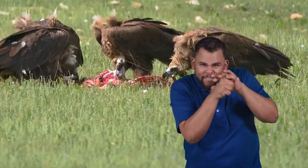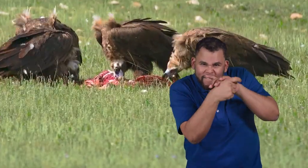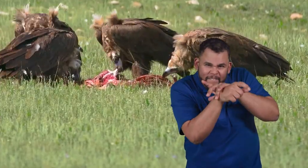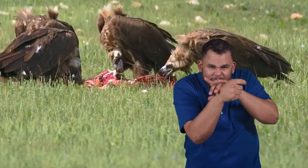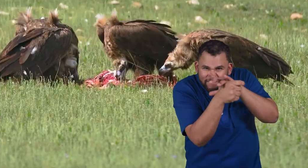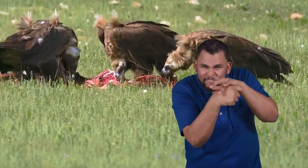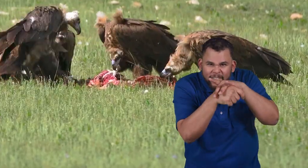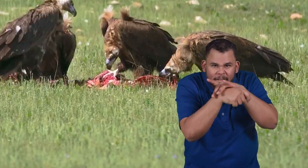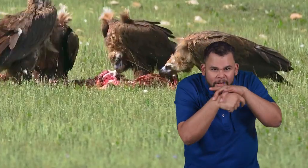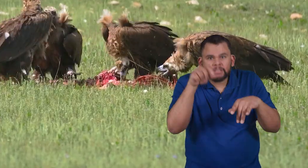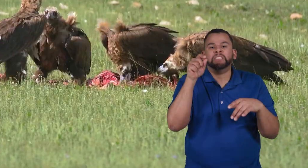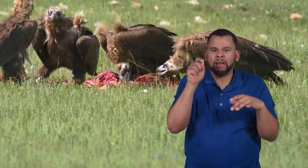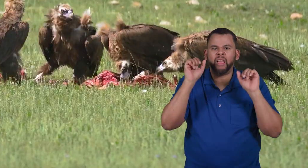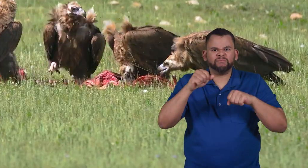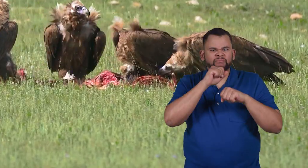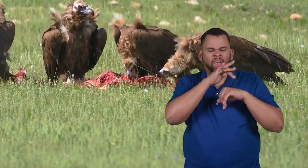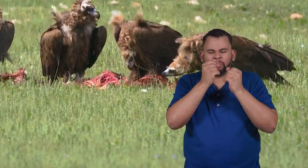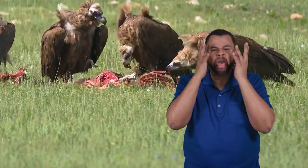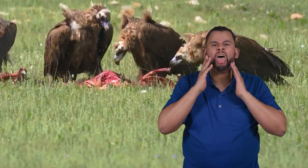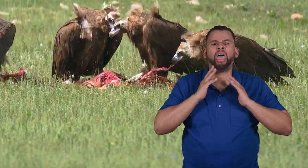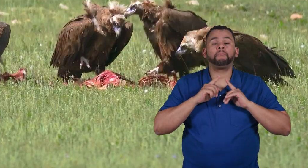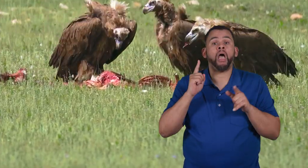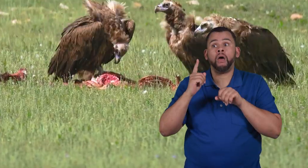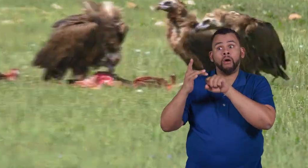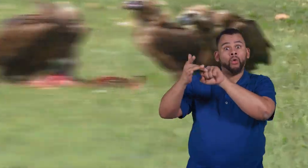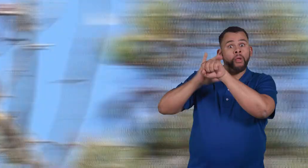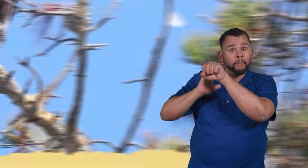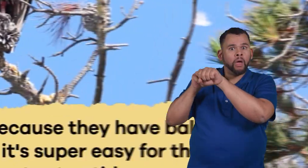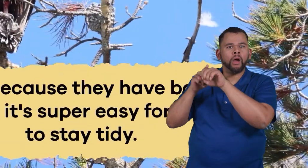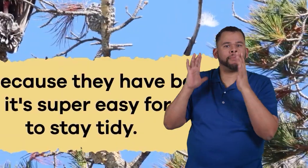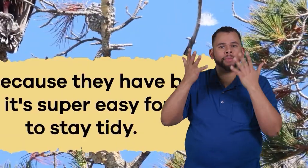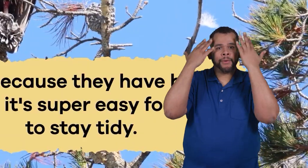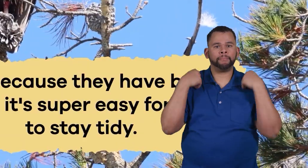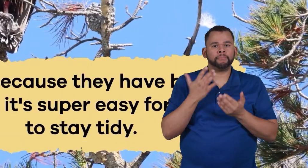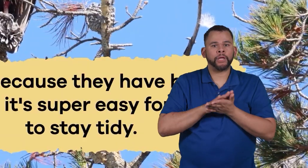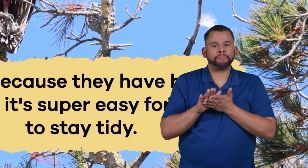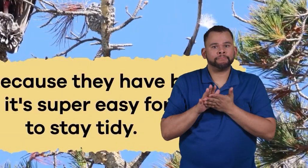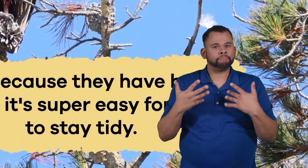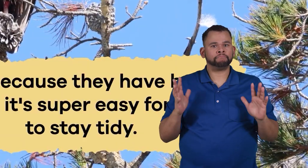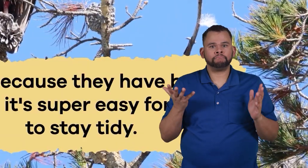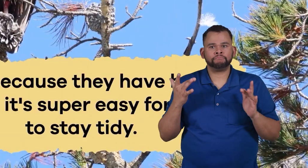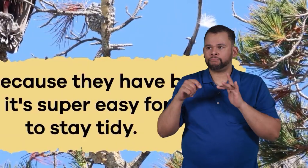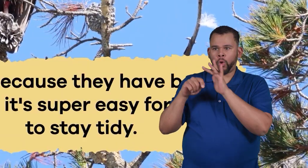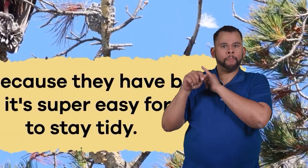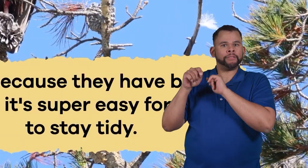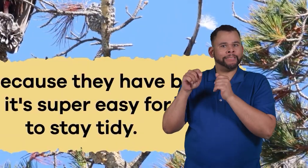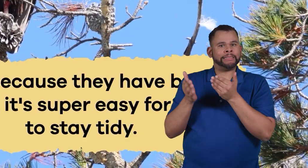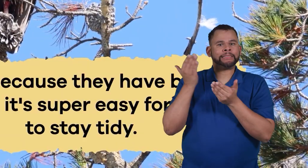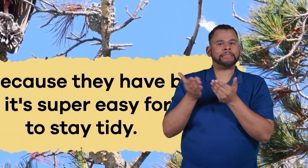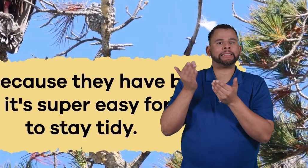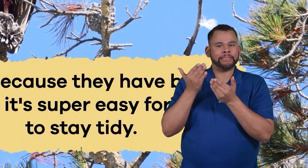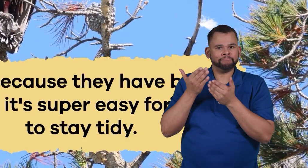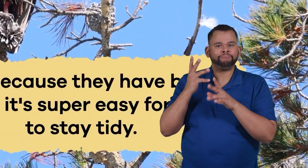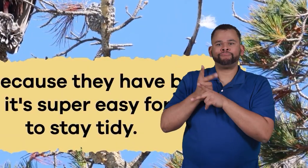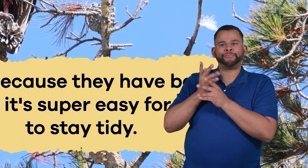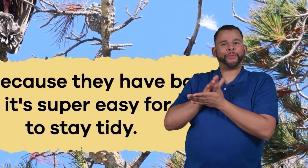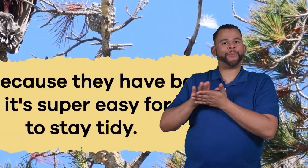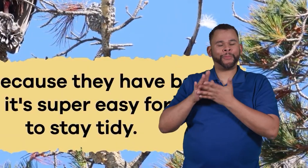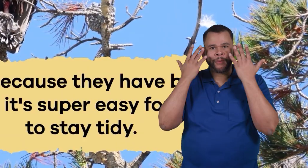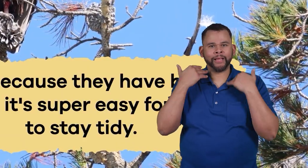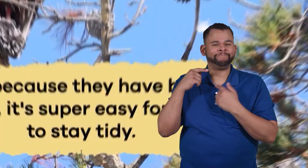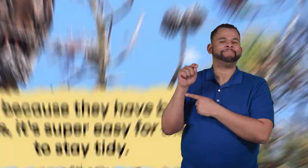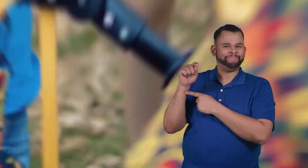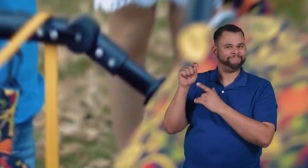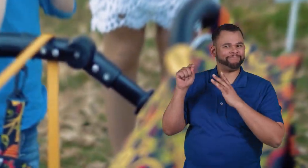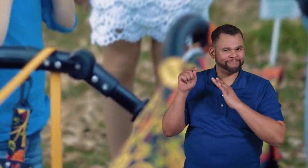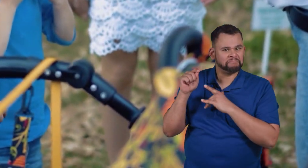animal, they can get messy stuff on their faces. But because they have bald heads, it's super easy for them